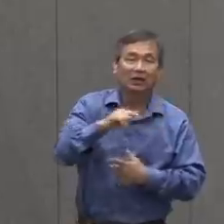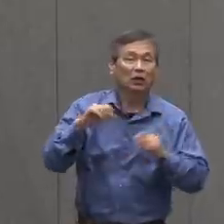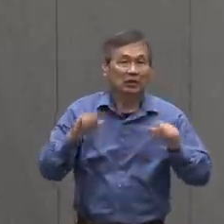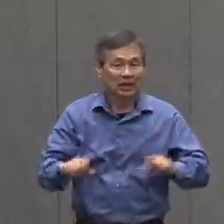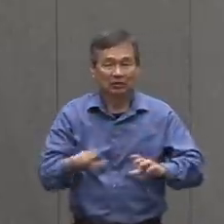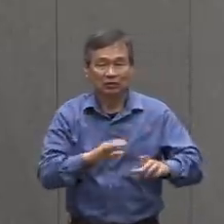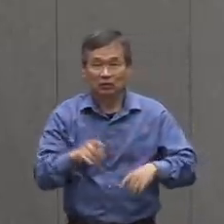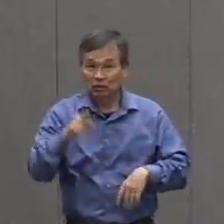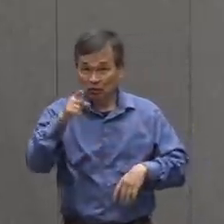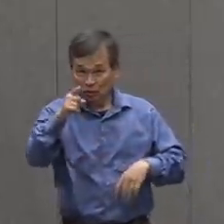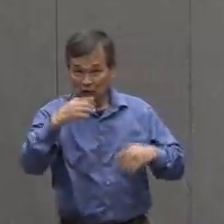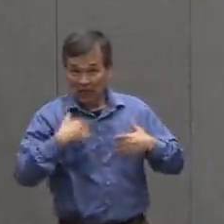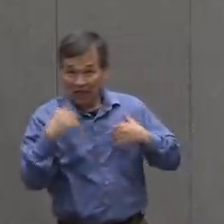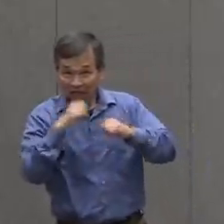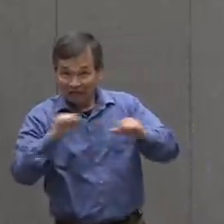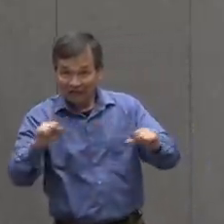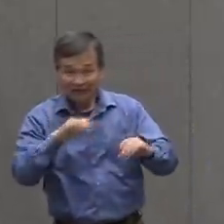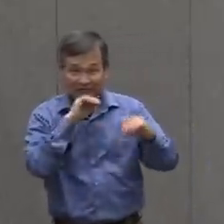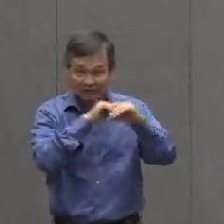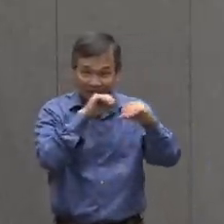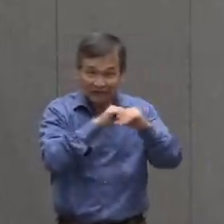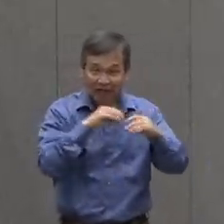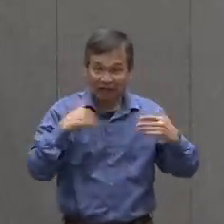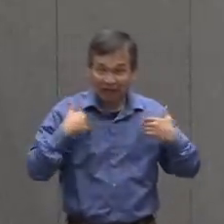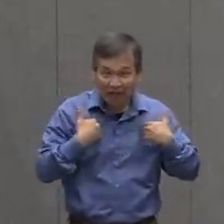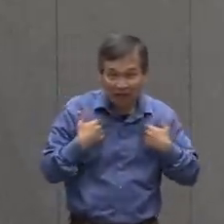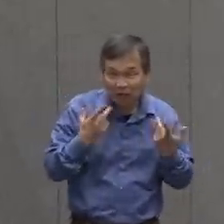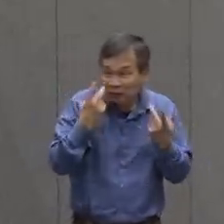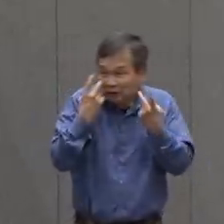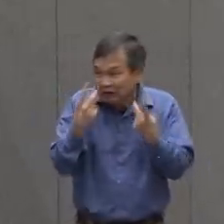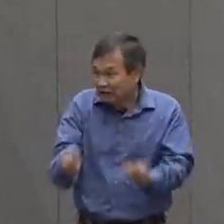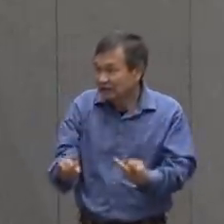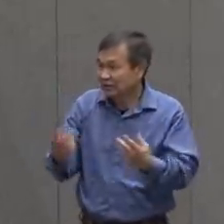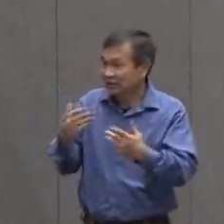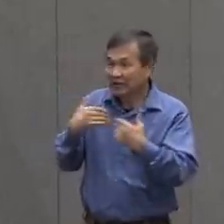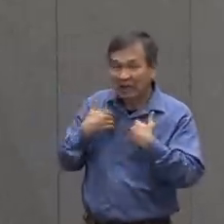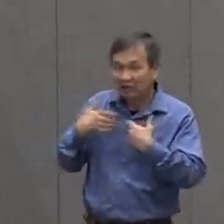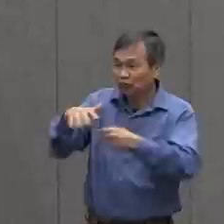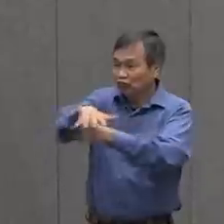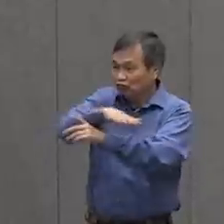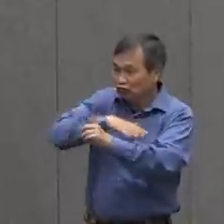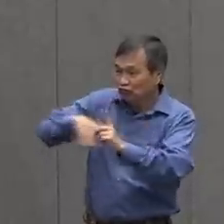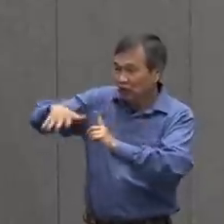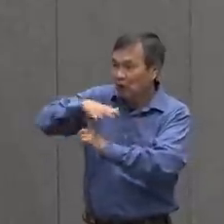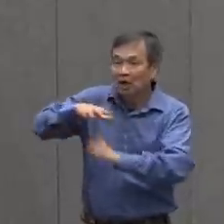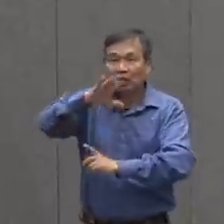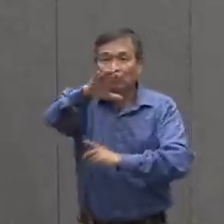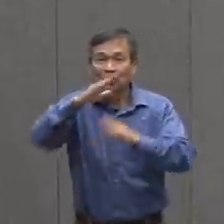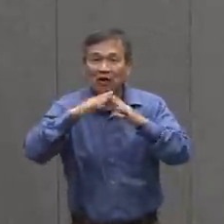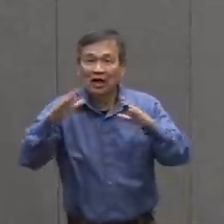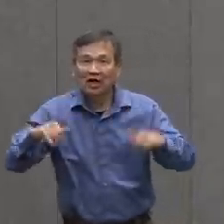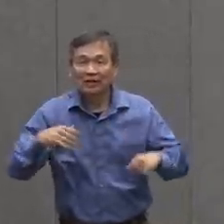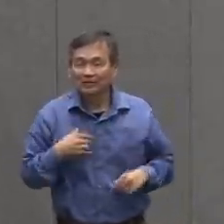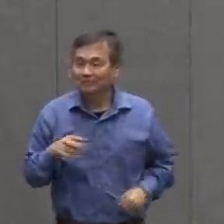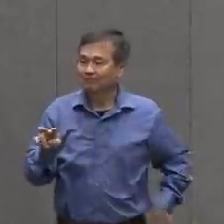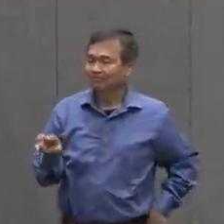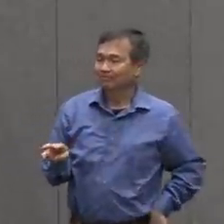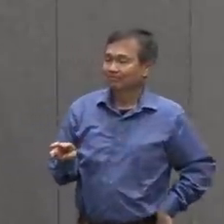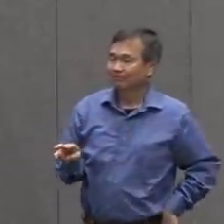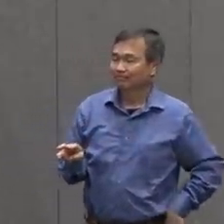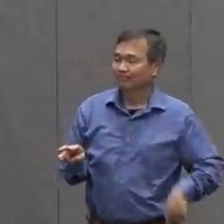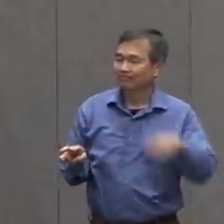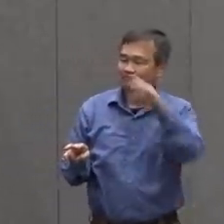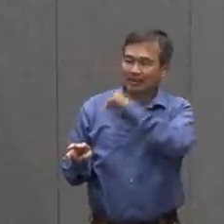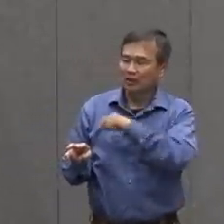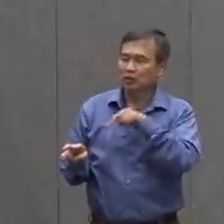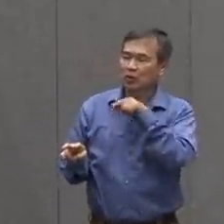if you have stuffed animals at your house or if you can see other animals on TV or in books at your house and make some predictions about what they can